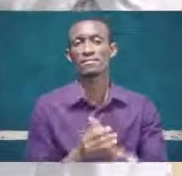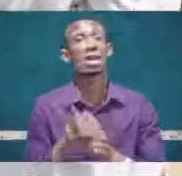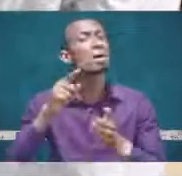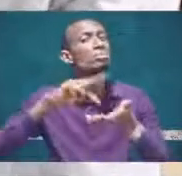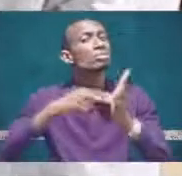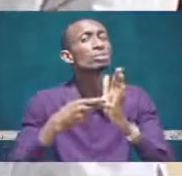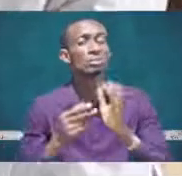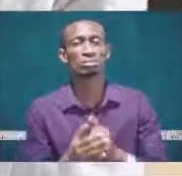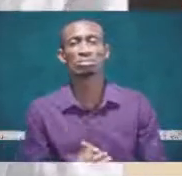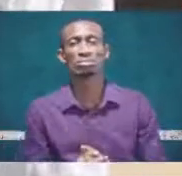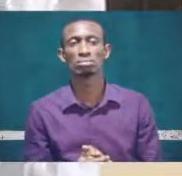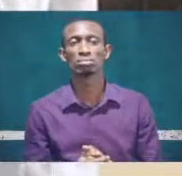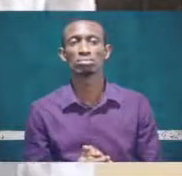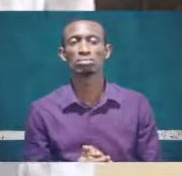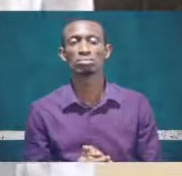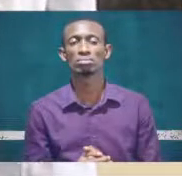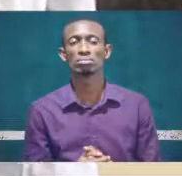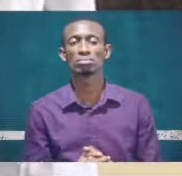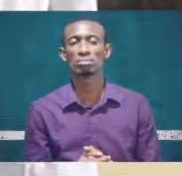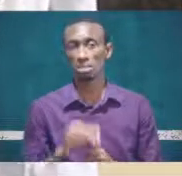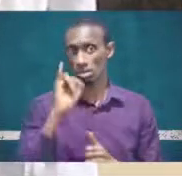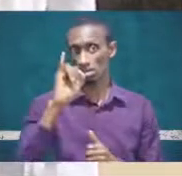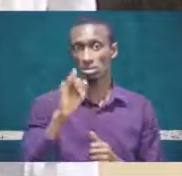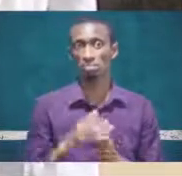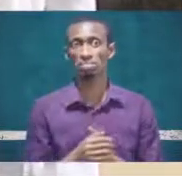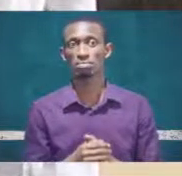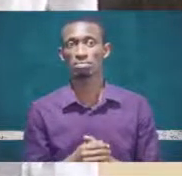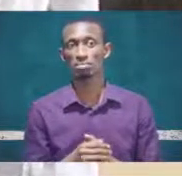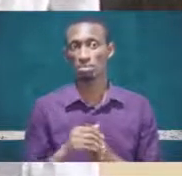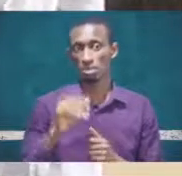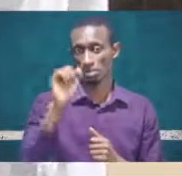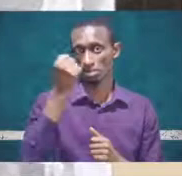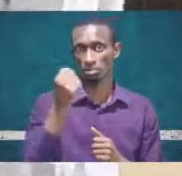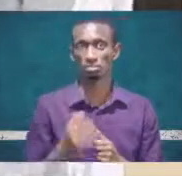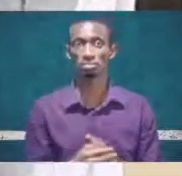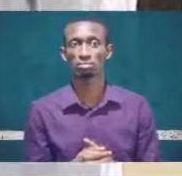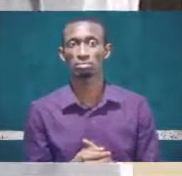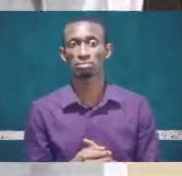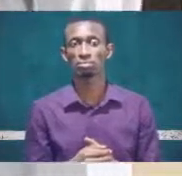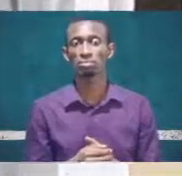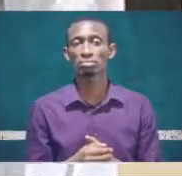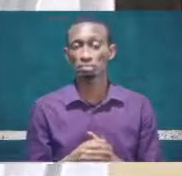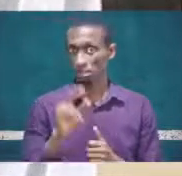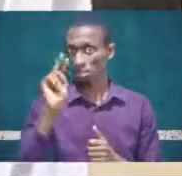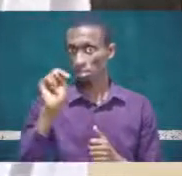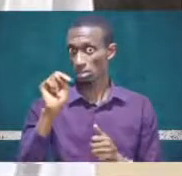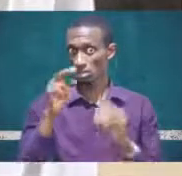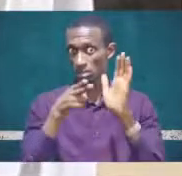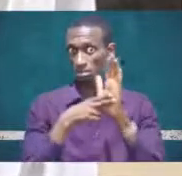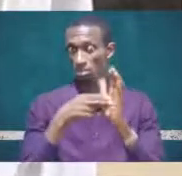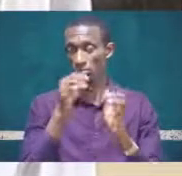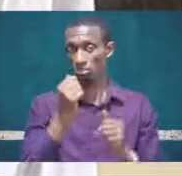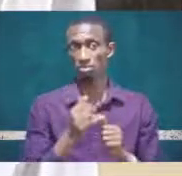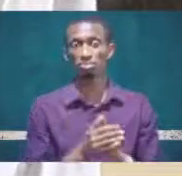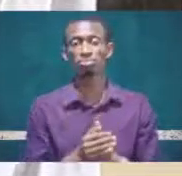Means that we have I 5, n is equal to 5, which is equal